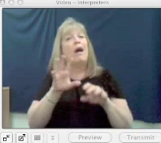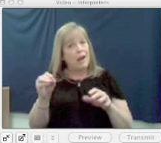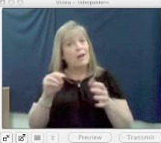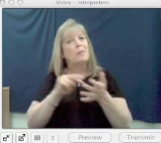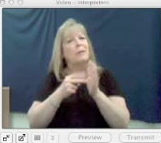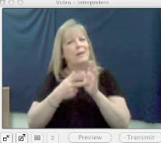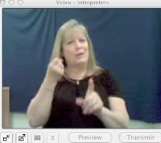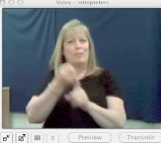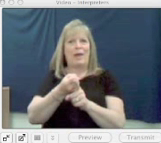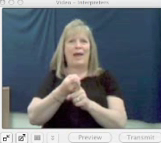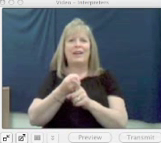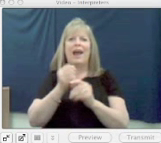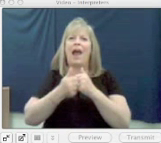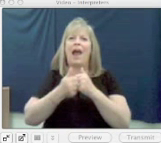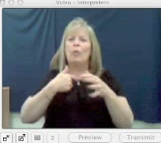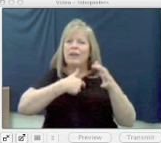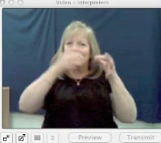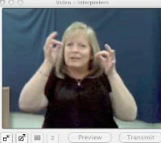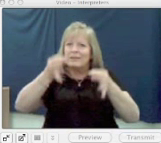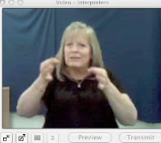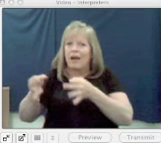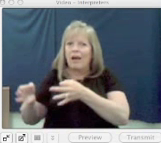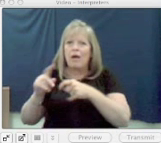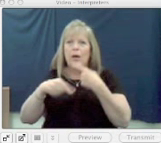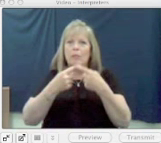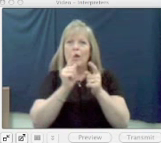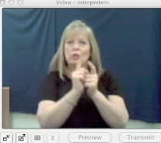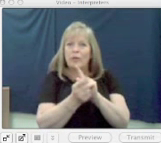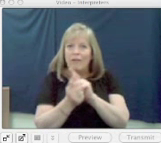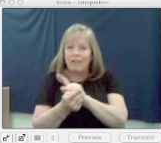decisions, and they impact our behavioral decisions.